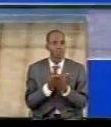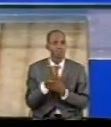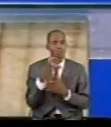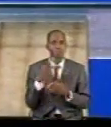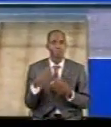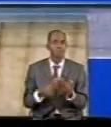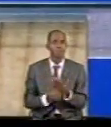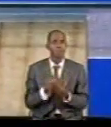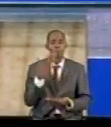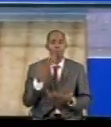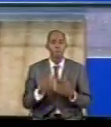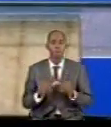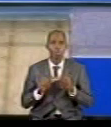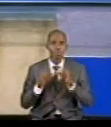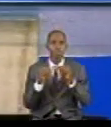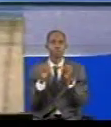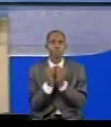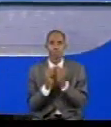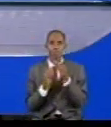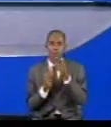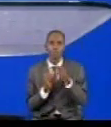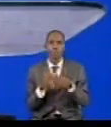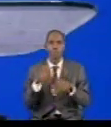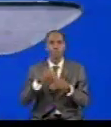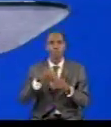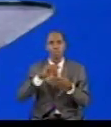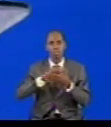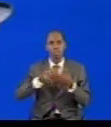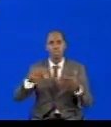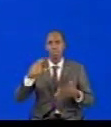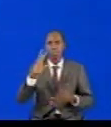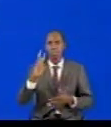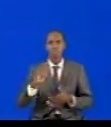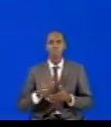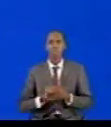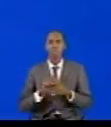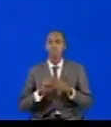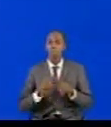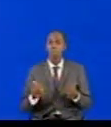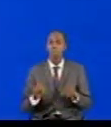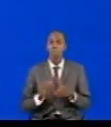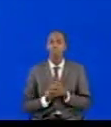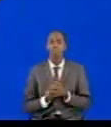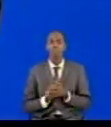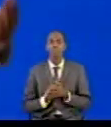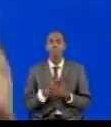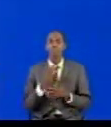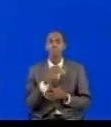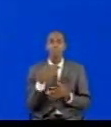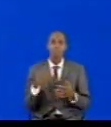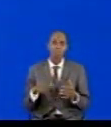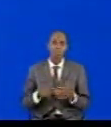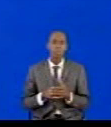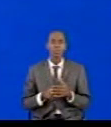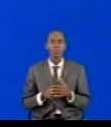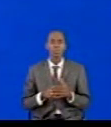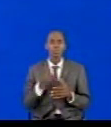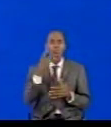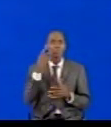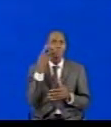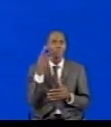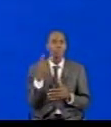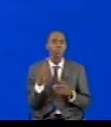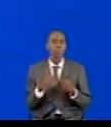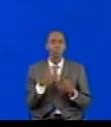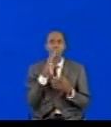continue with you. Then he tells us in verse 6, but of these who seem to be